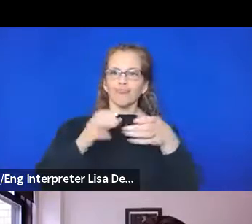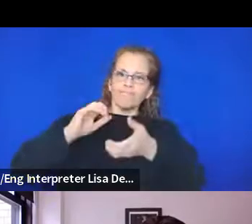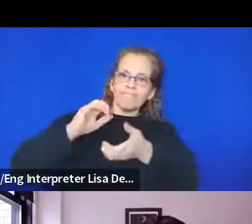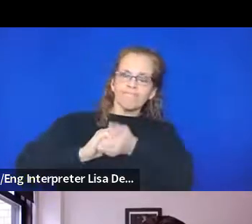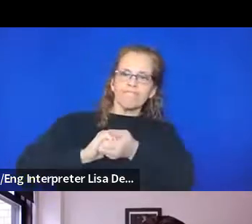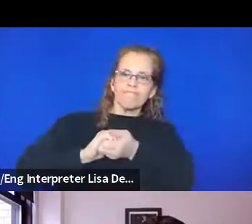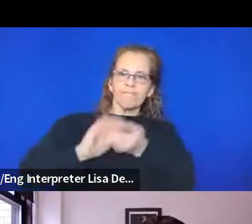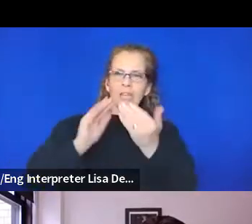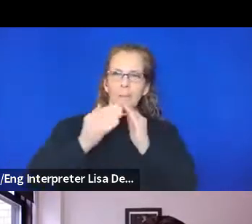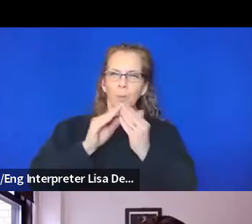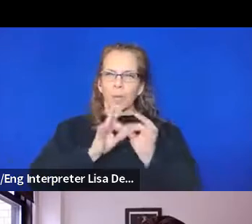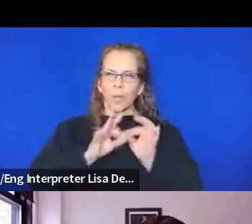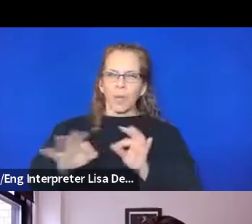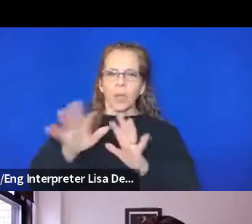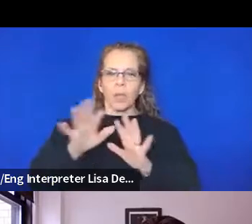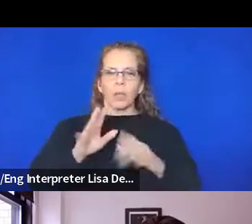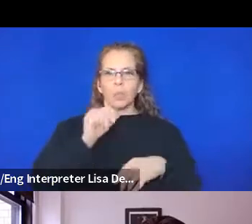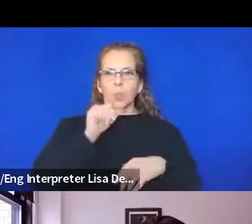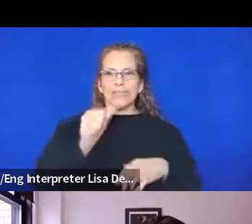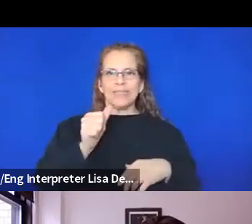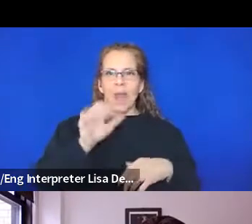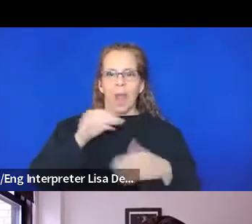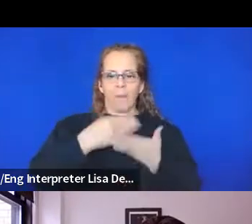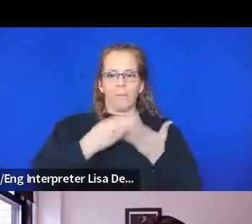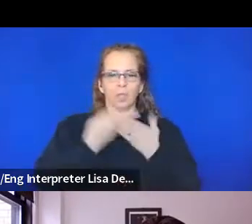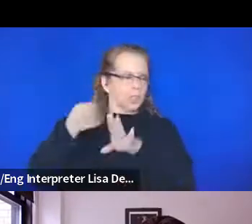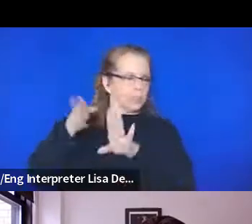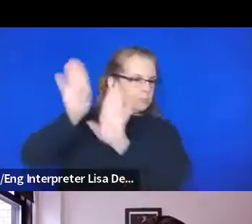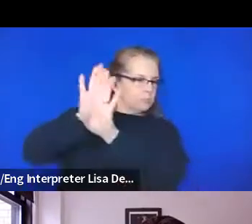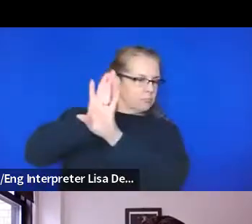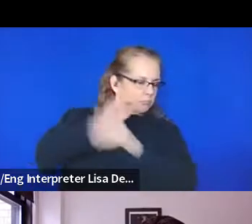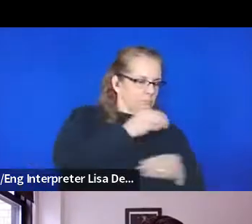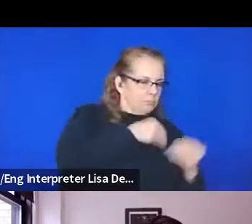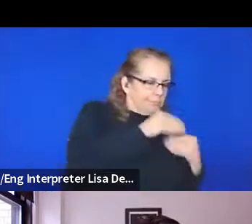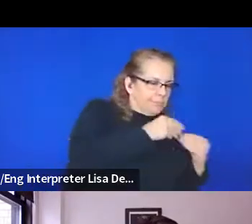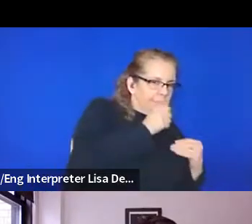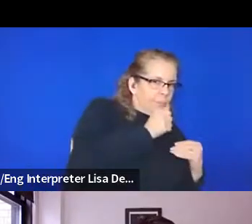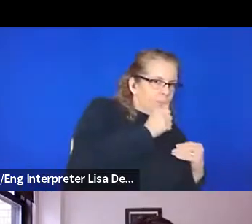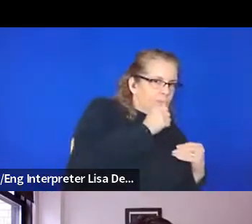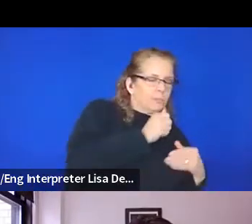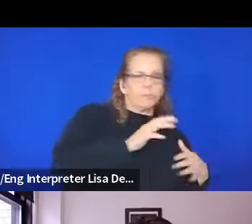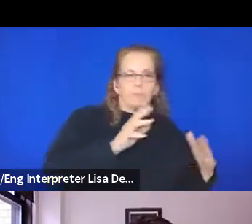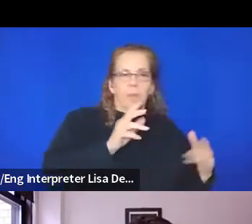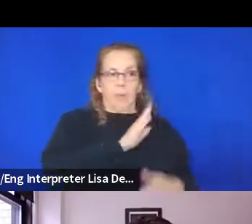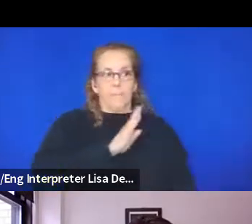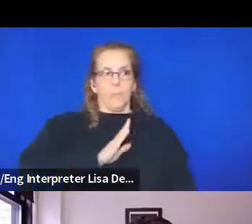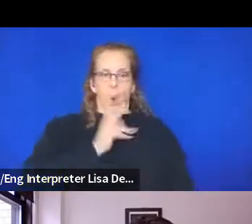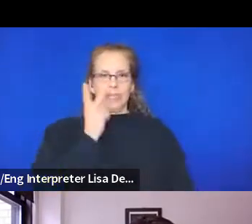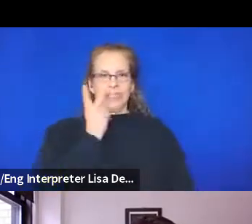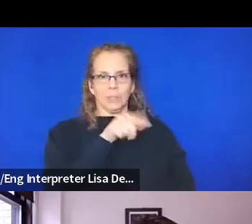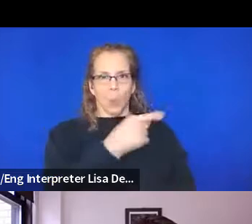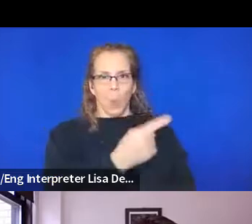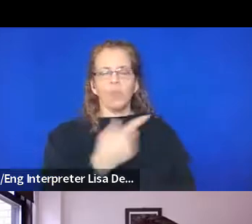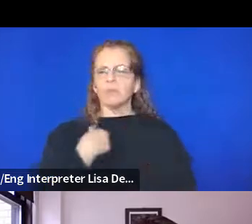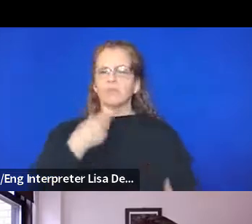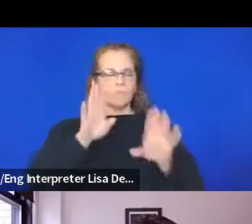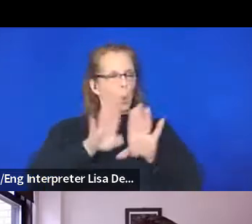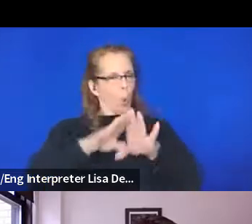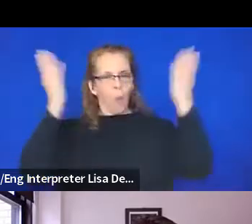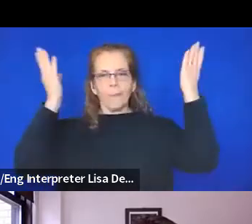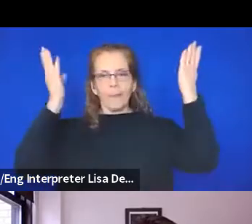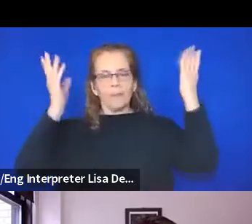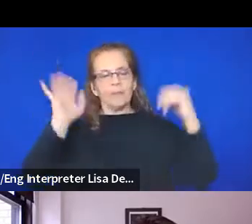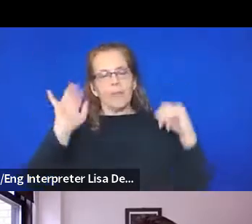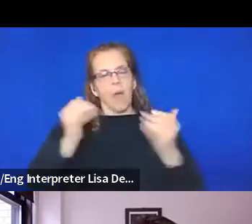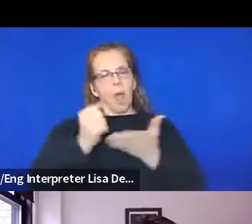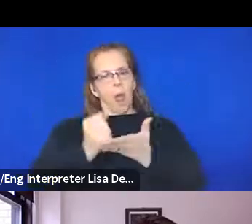the budgeting happening just behind closed doors and a process that really only the board sees. So keeping everything out in the open has been really great for